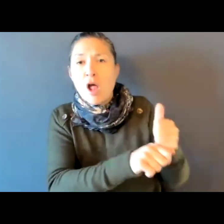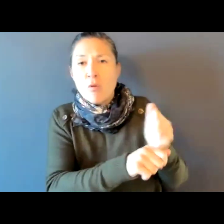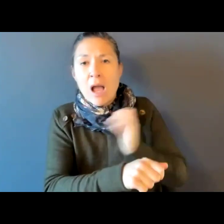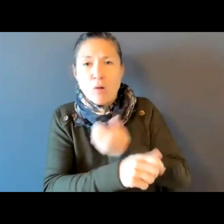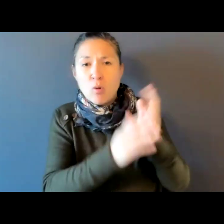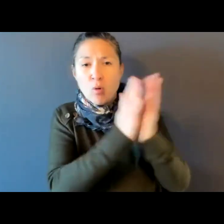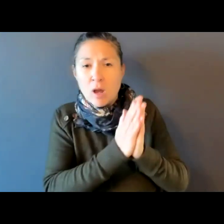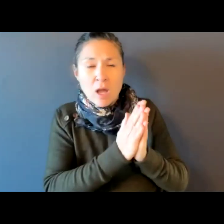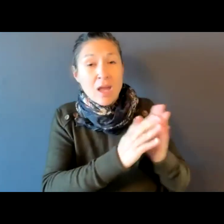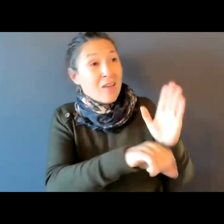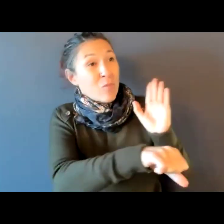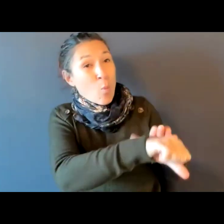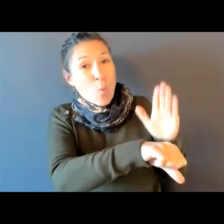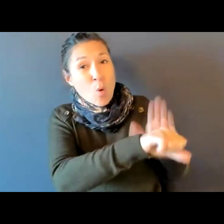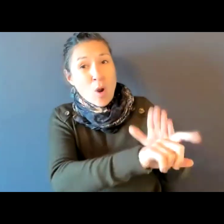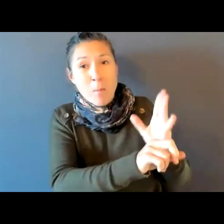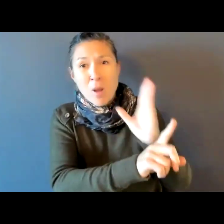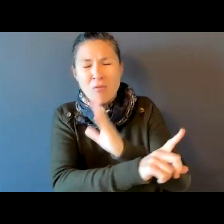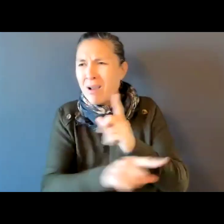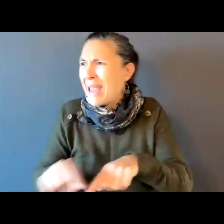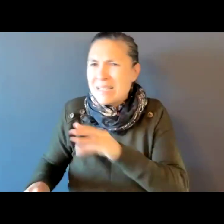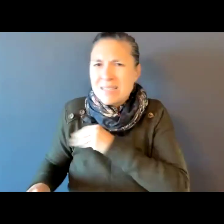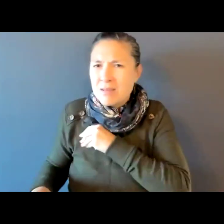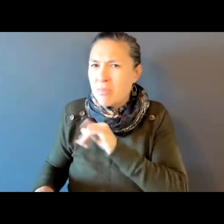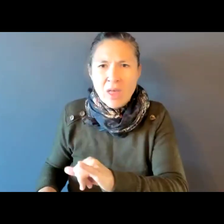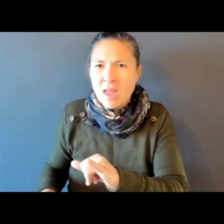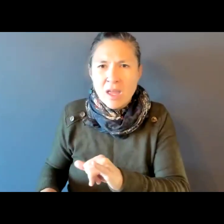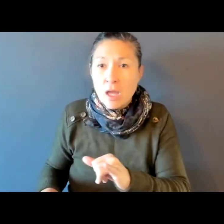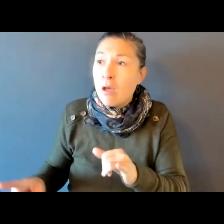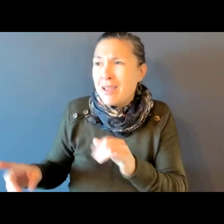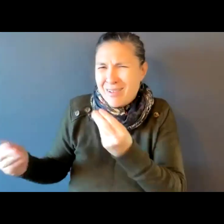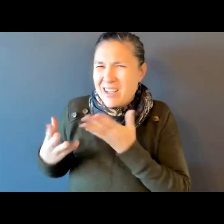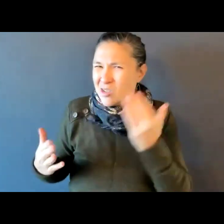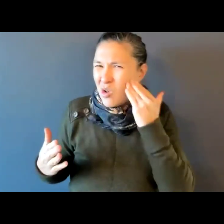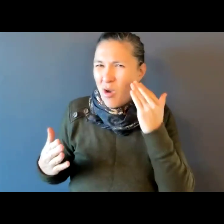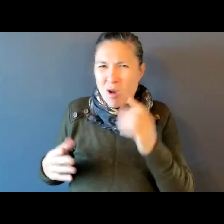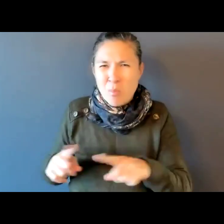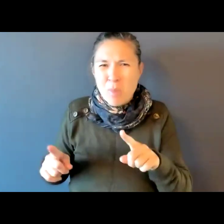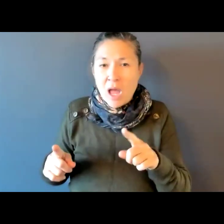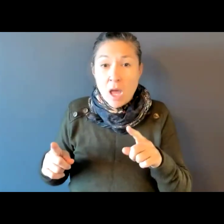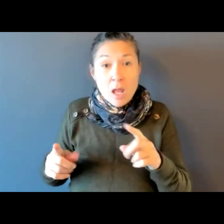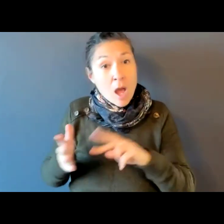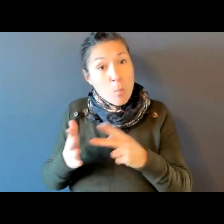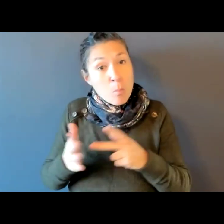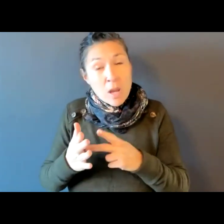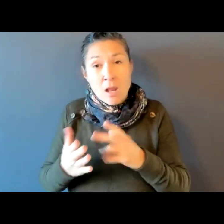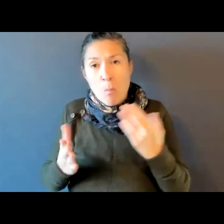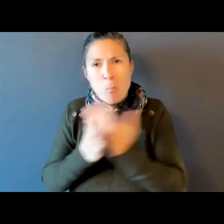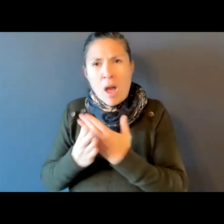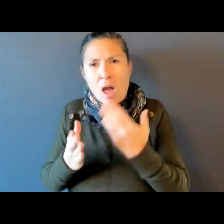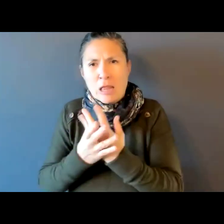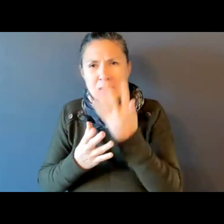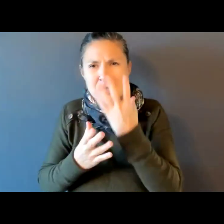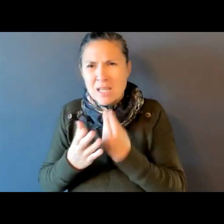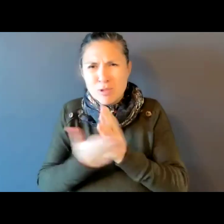a heads up, but we're not accepting it. We're aware of it, that our sleep is going to be disturbed, but